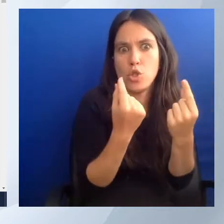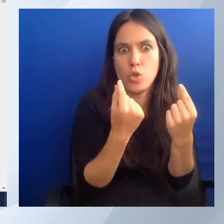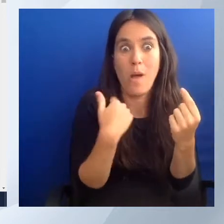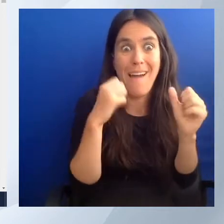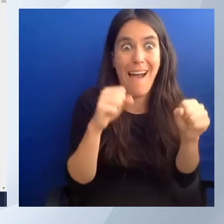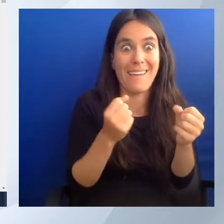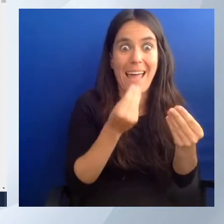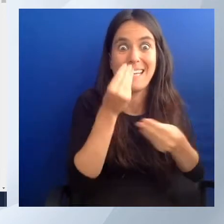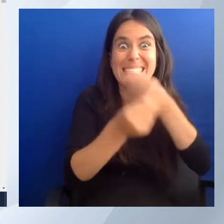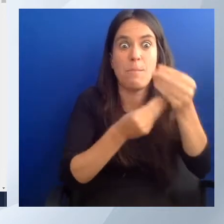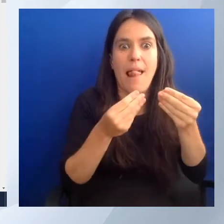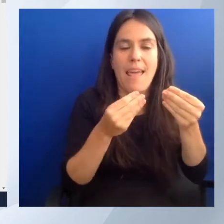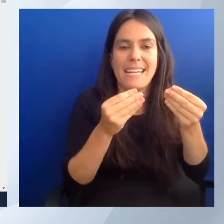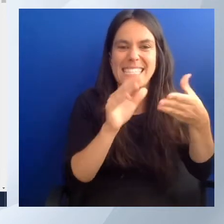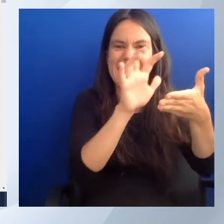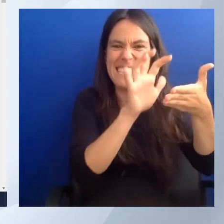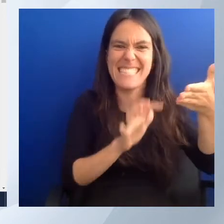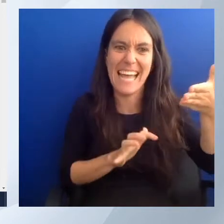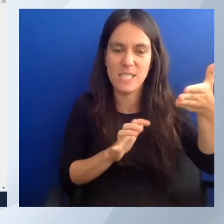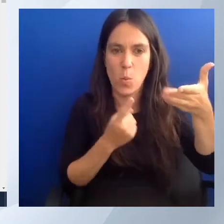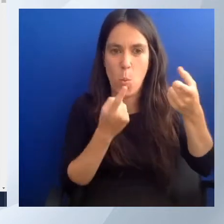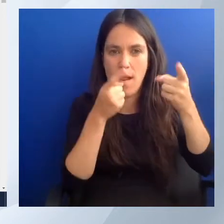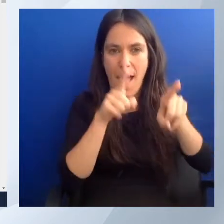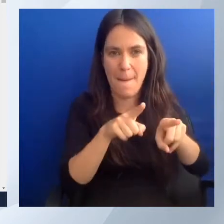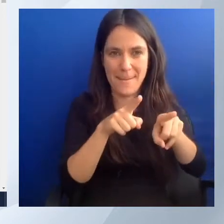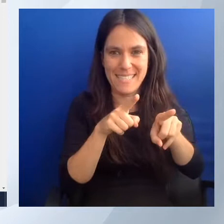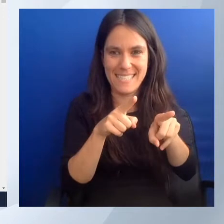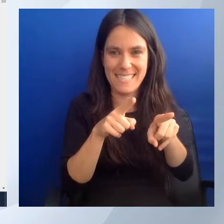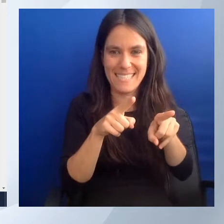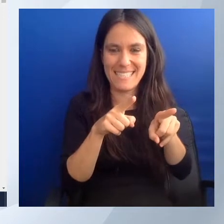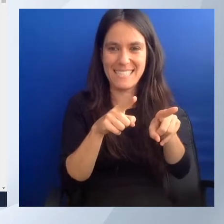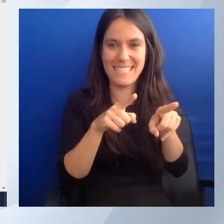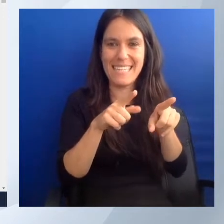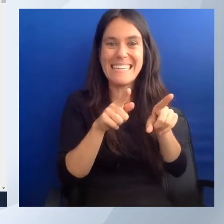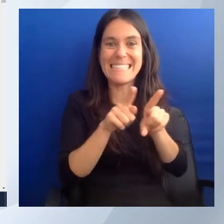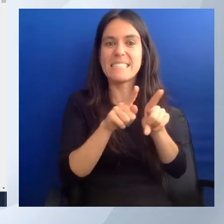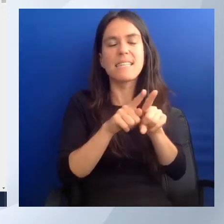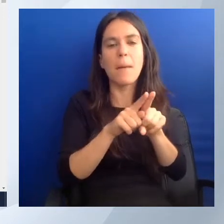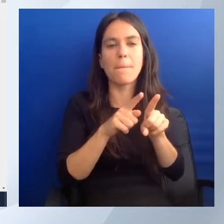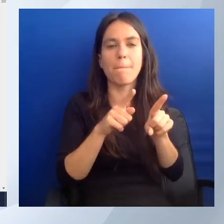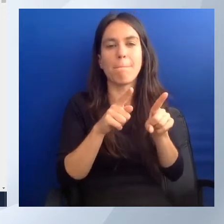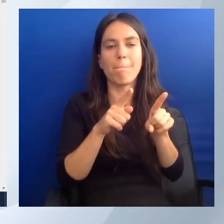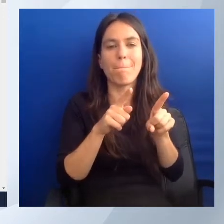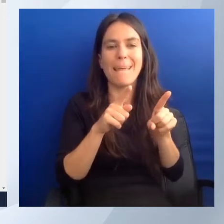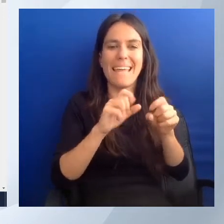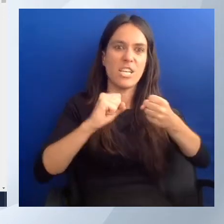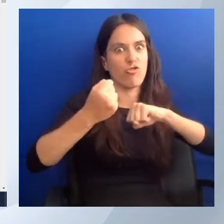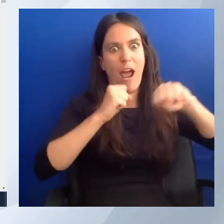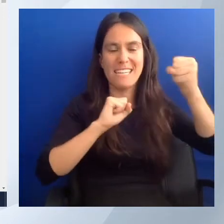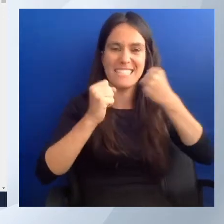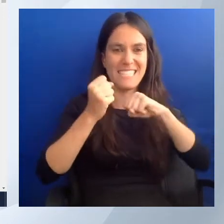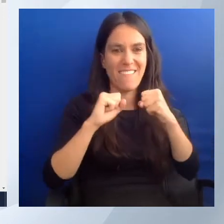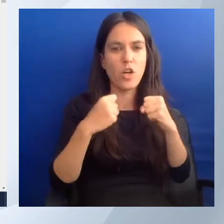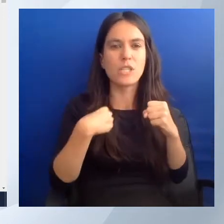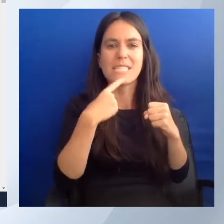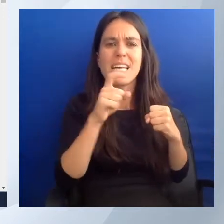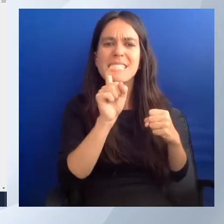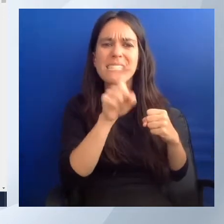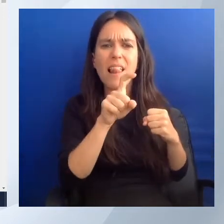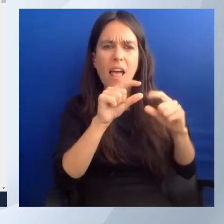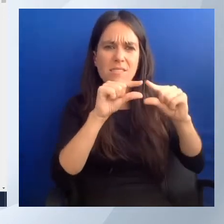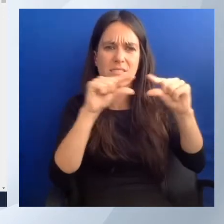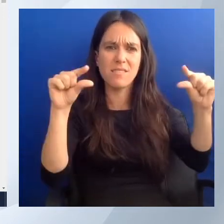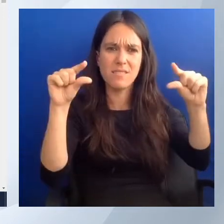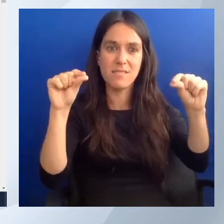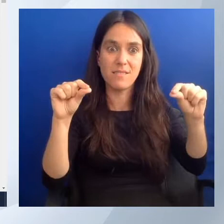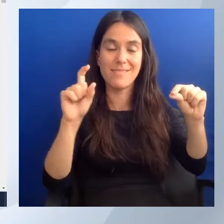form what's happening. And at the same time, it's interactive, I can execute code. So what I can do is I can say, select this cell and press